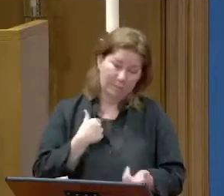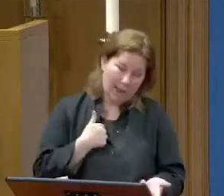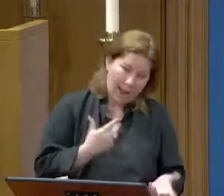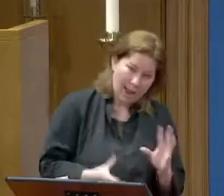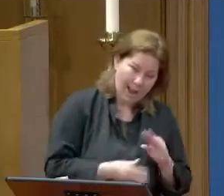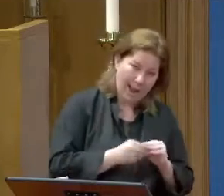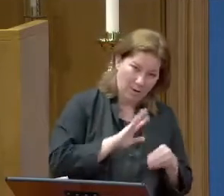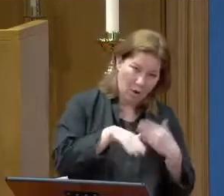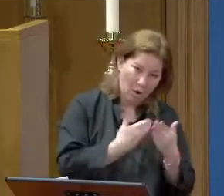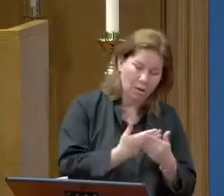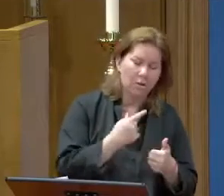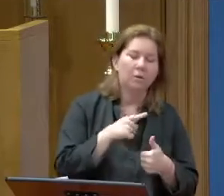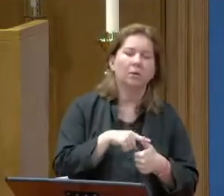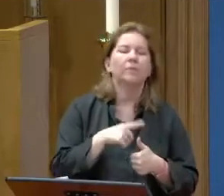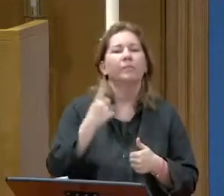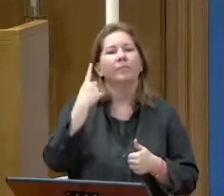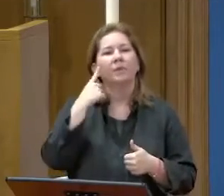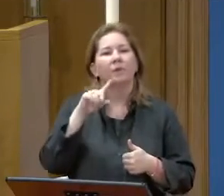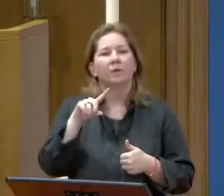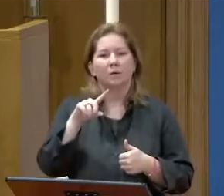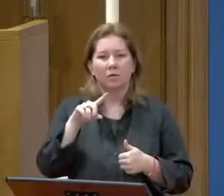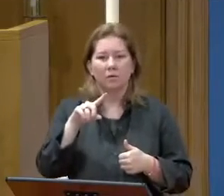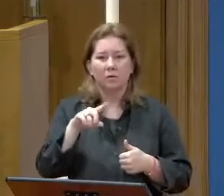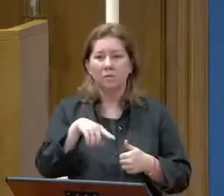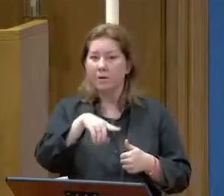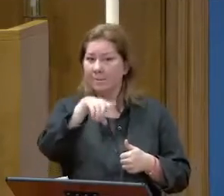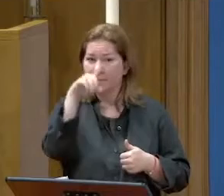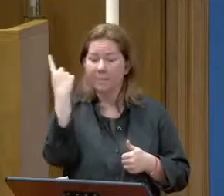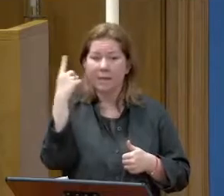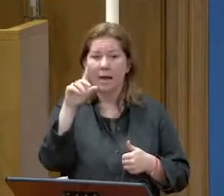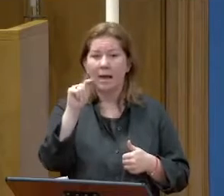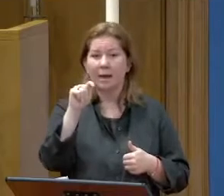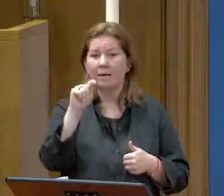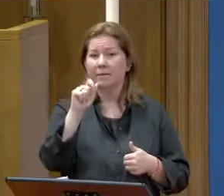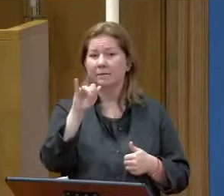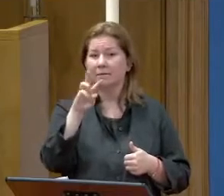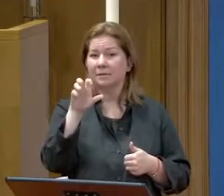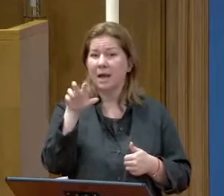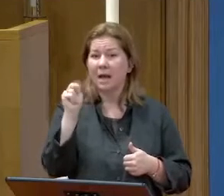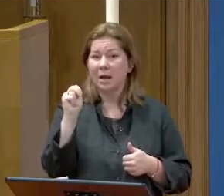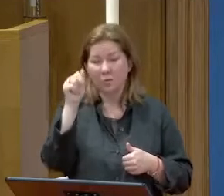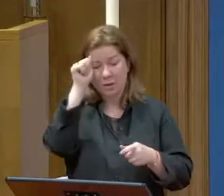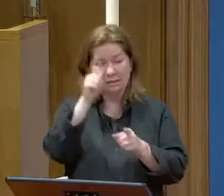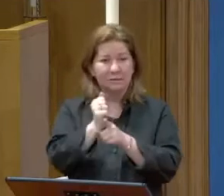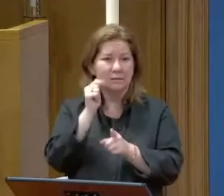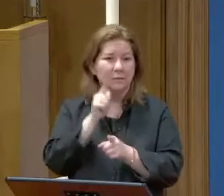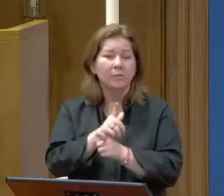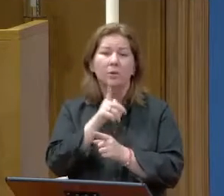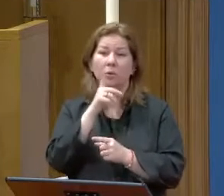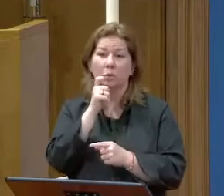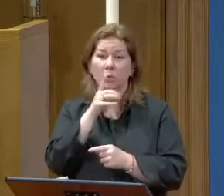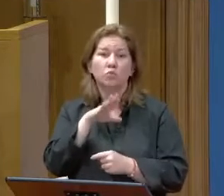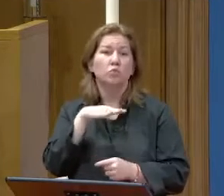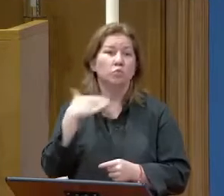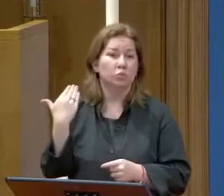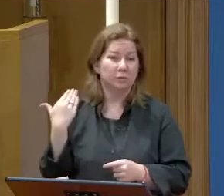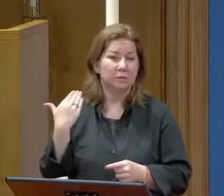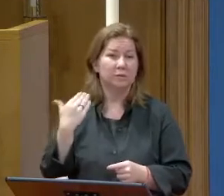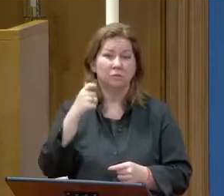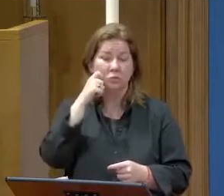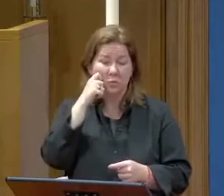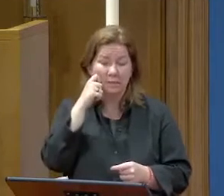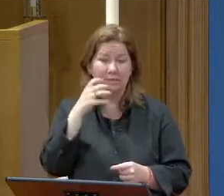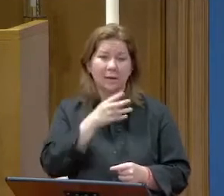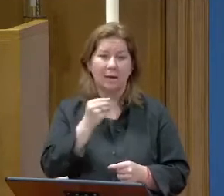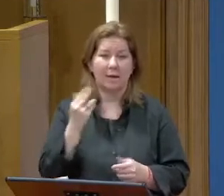too, for all of our Black and Taiwanese siblings, for all who are at risk from racist and gun violence,